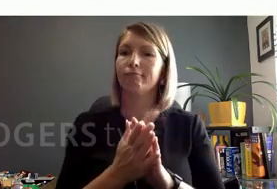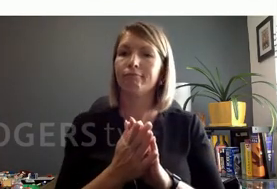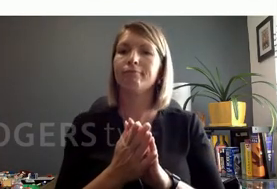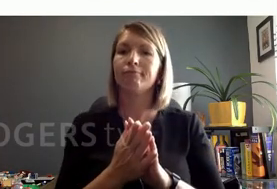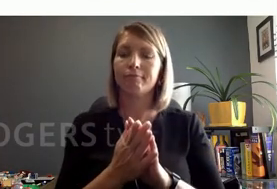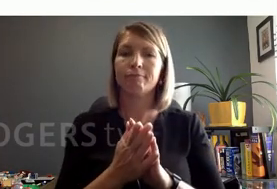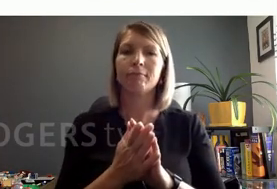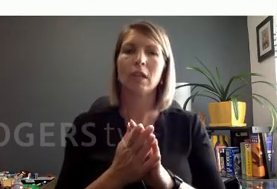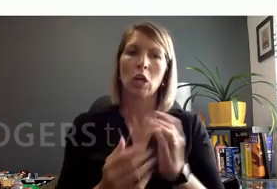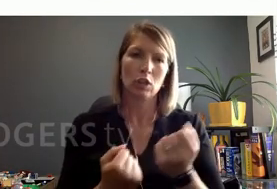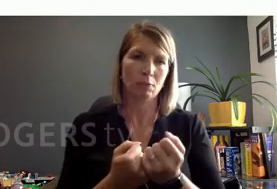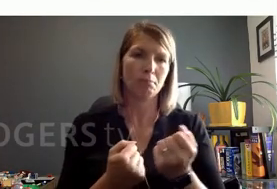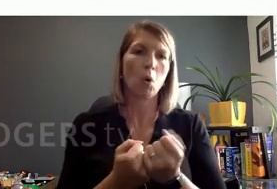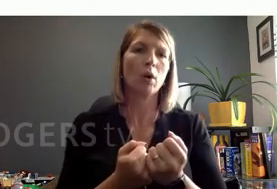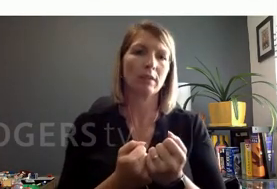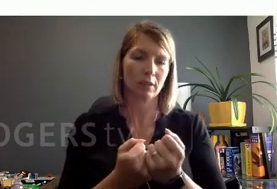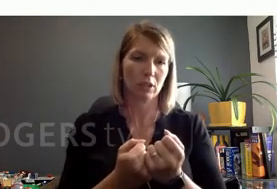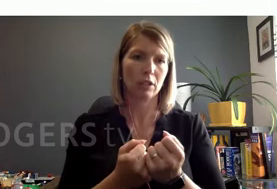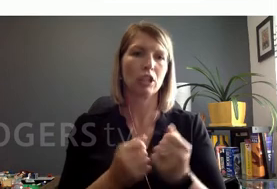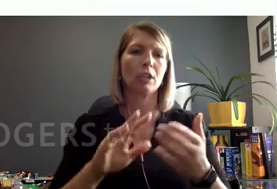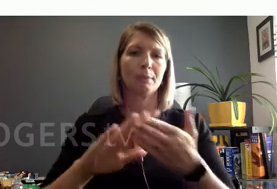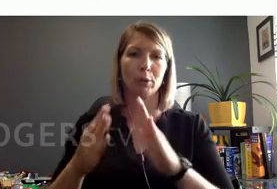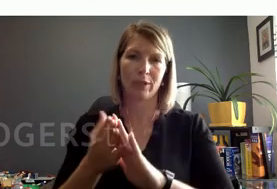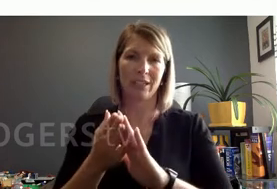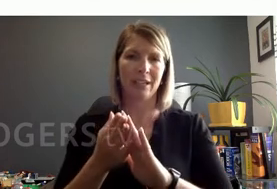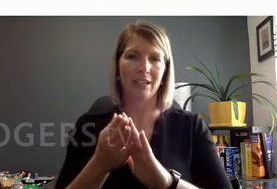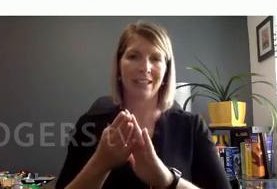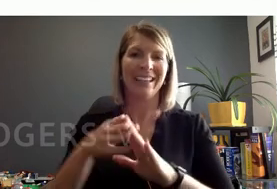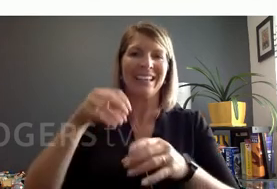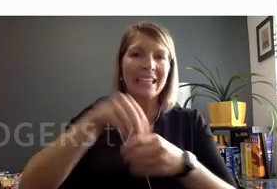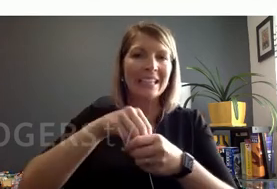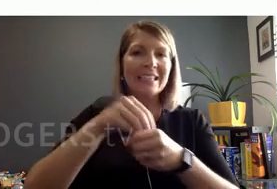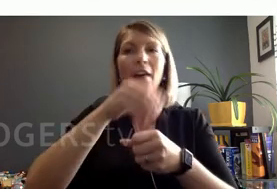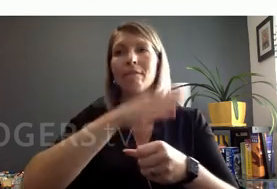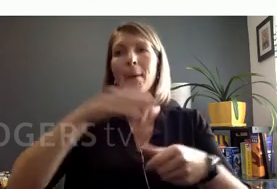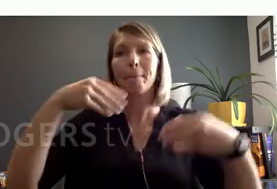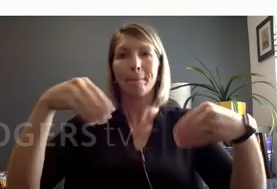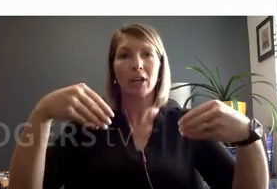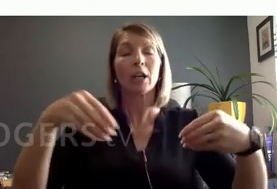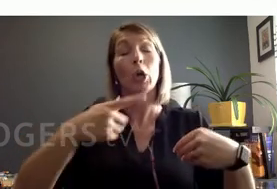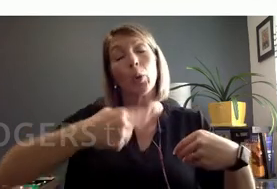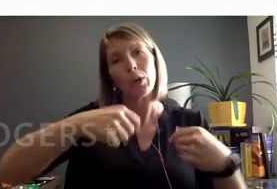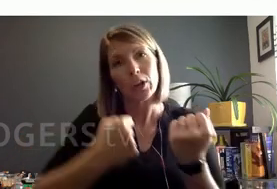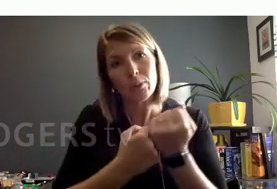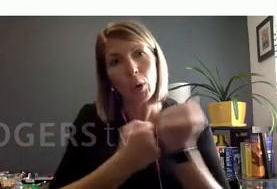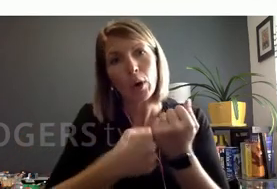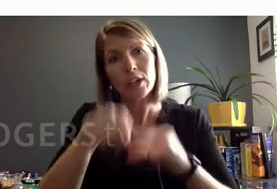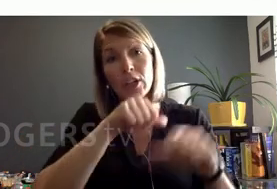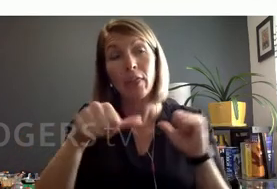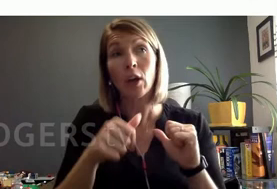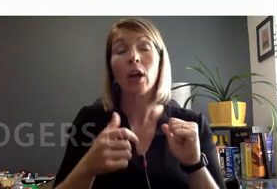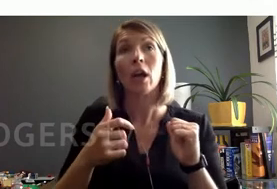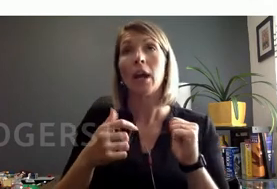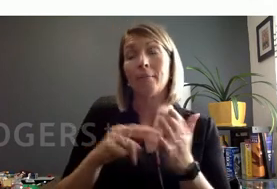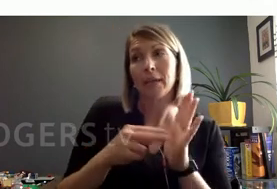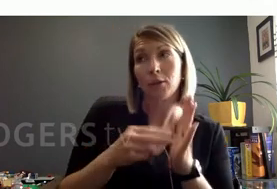supportive community as such, where not only for folks who come to buy and to explore, but for the